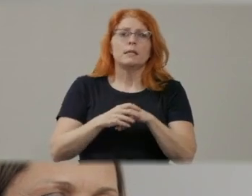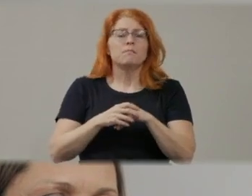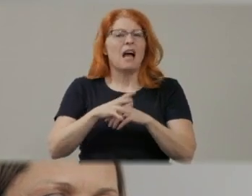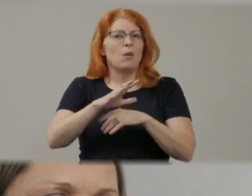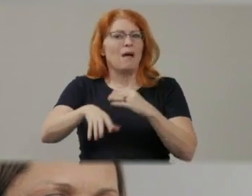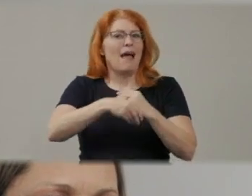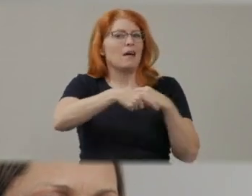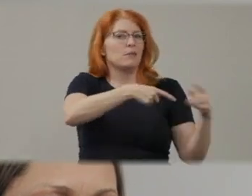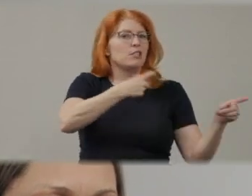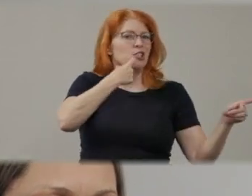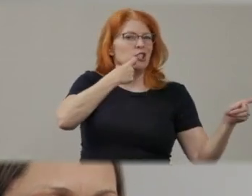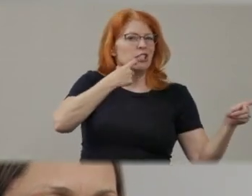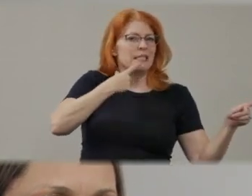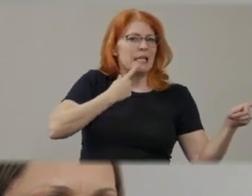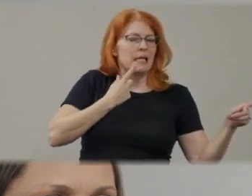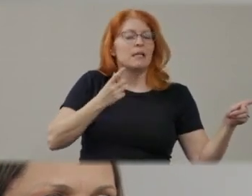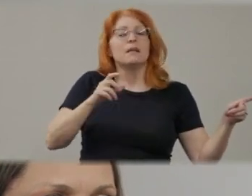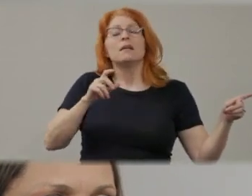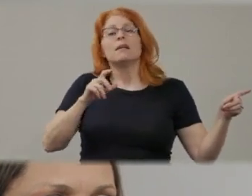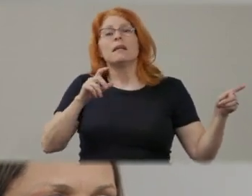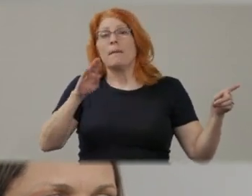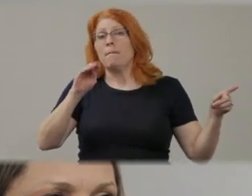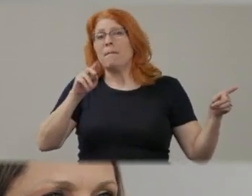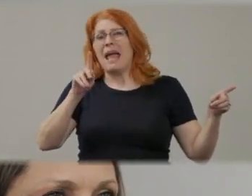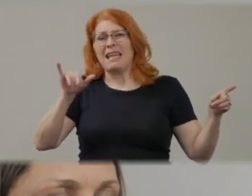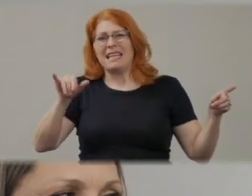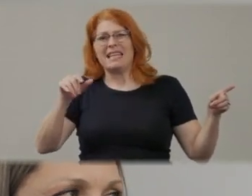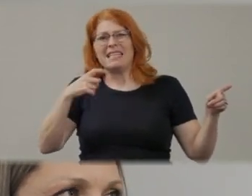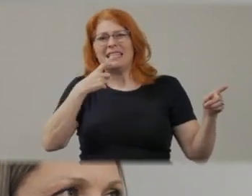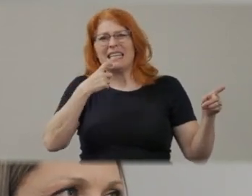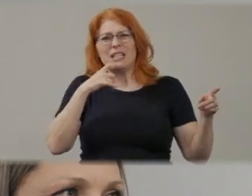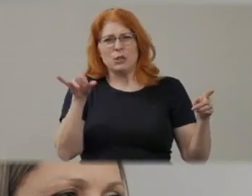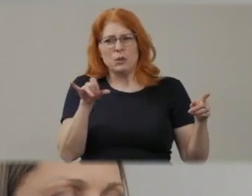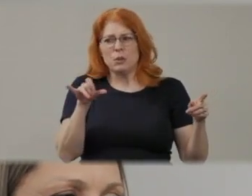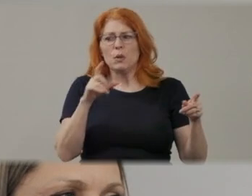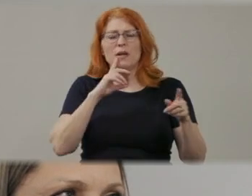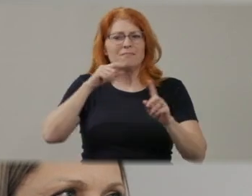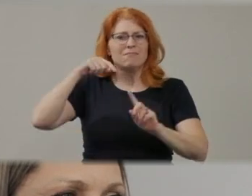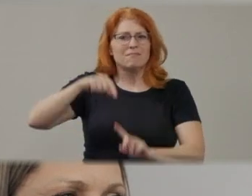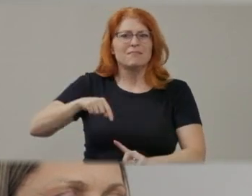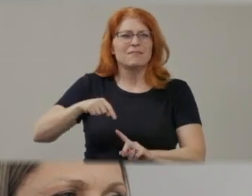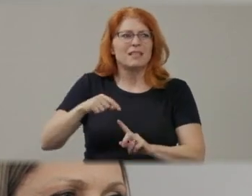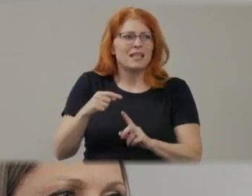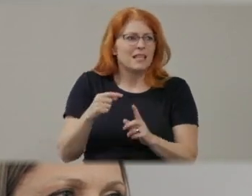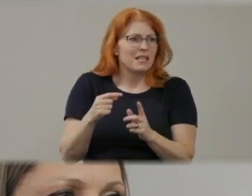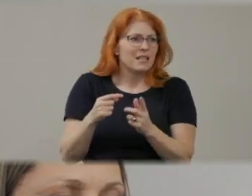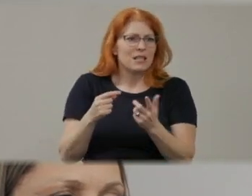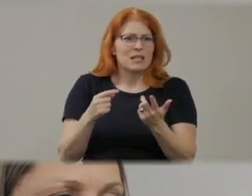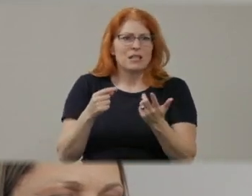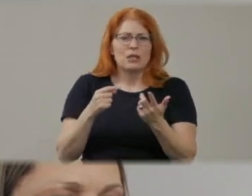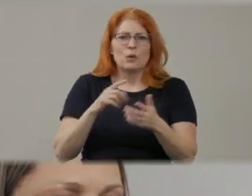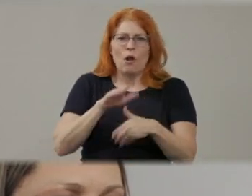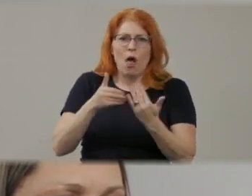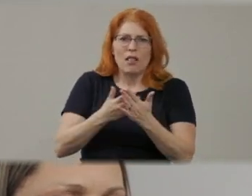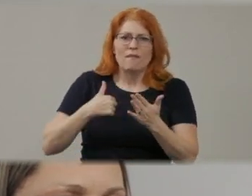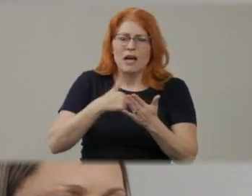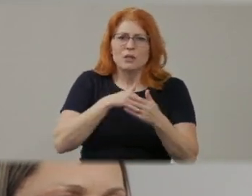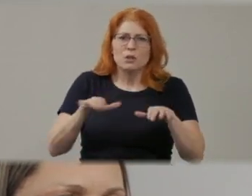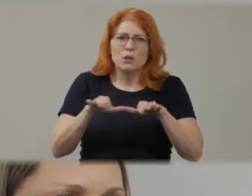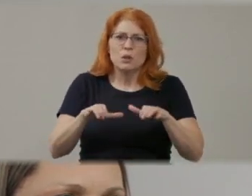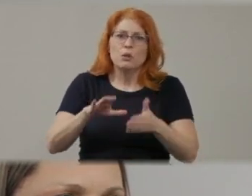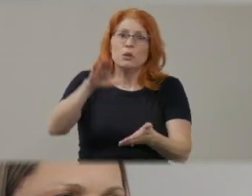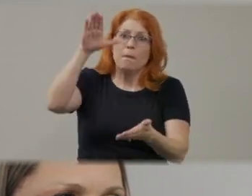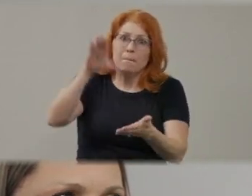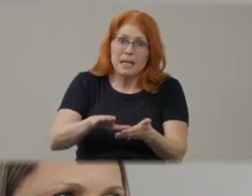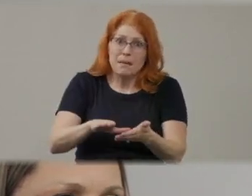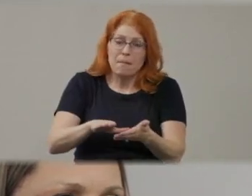on what Kristen just said, because it really, and Maddie said it too, it really does boil down to what can all of us do to minimize the effect